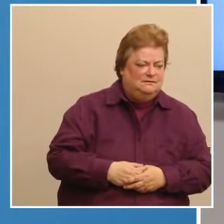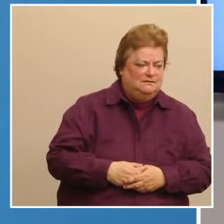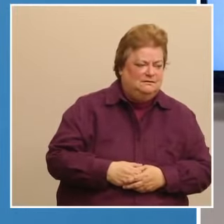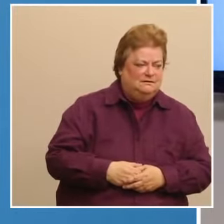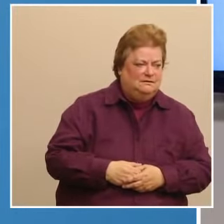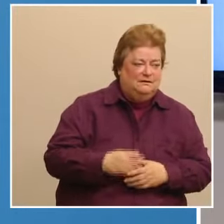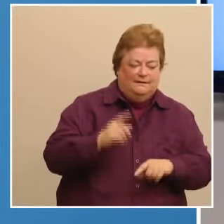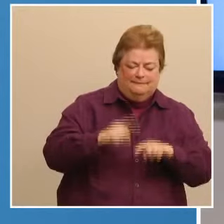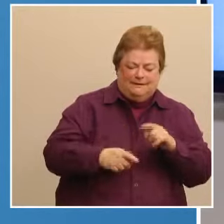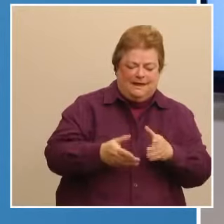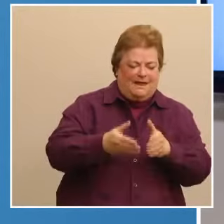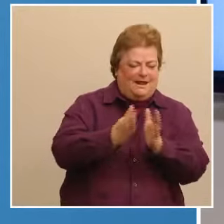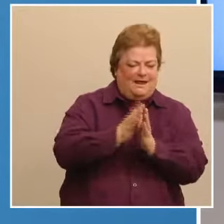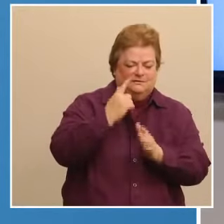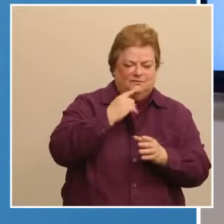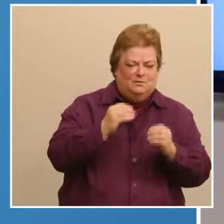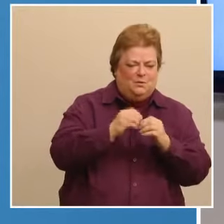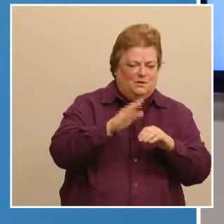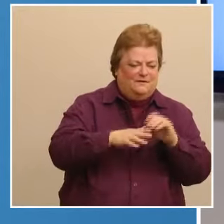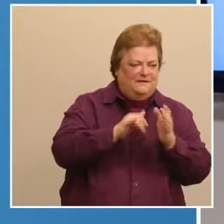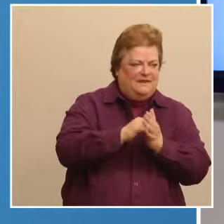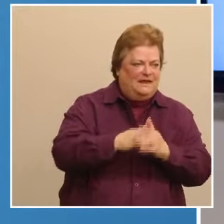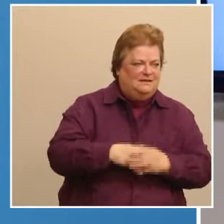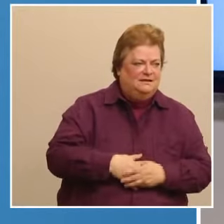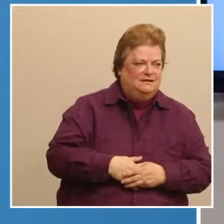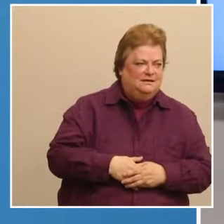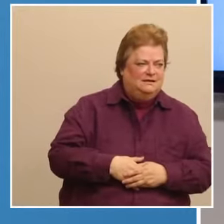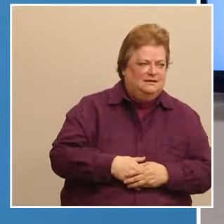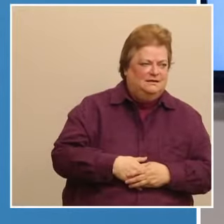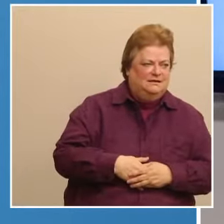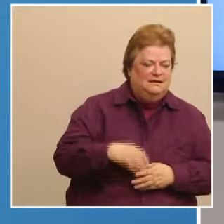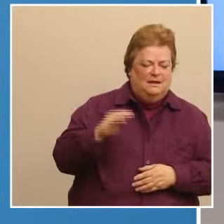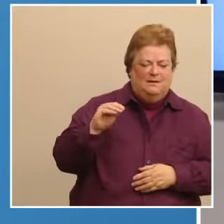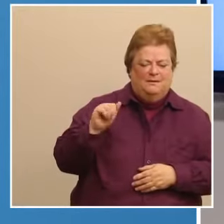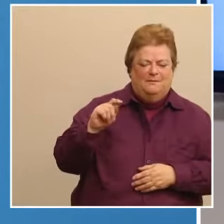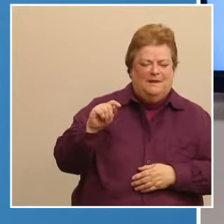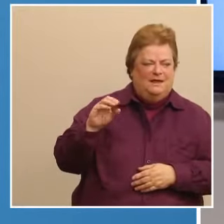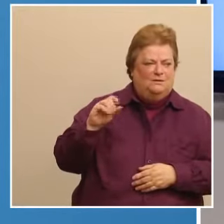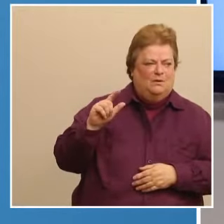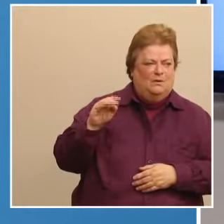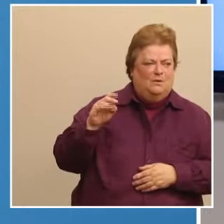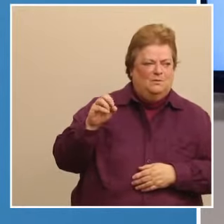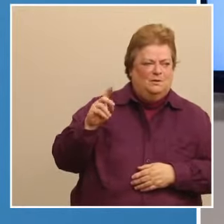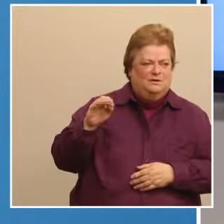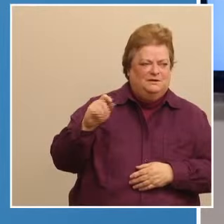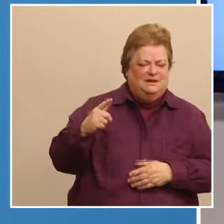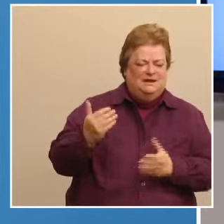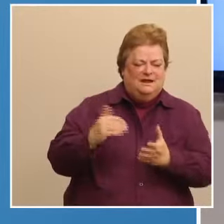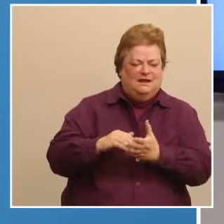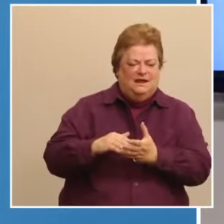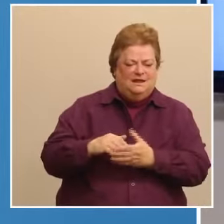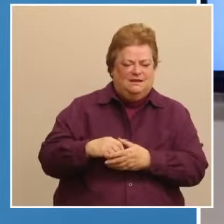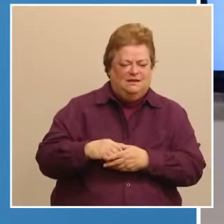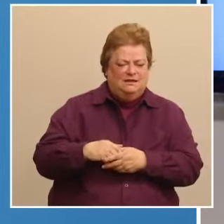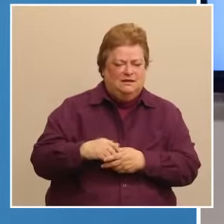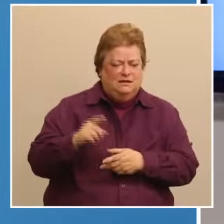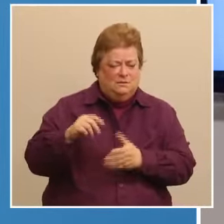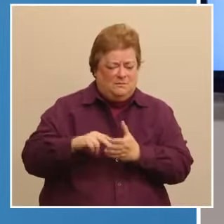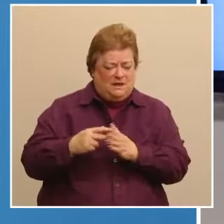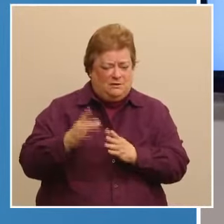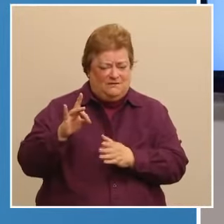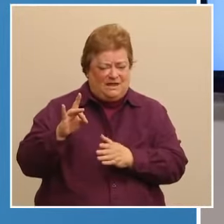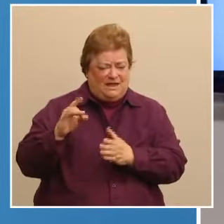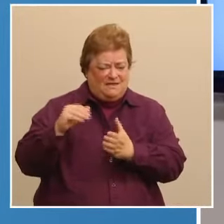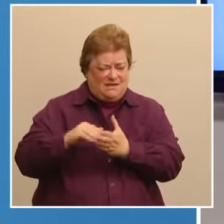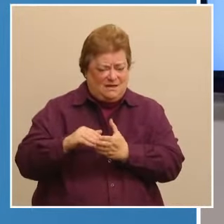we can't ask for more. This is Matt Olberding again. A quick follow-up for you. You said you had about 8,000 first doses this week. Would that be the most